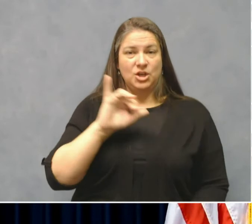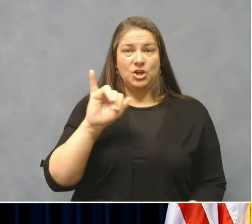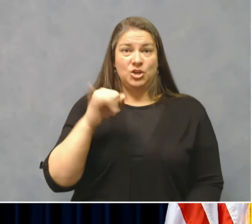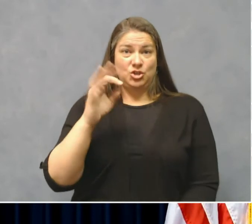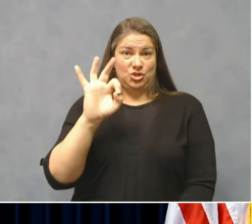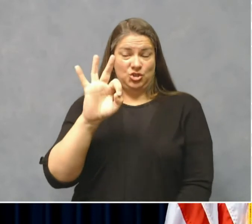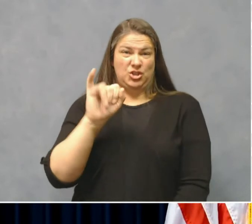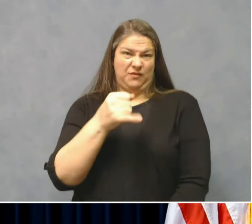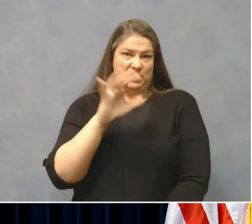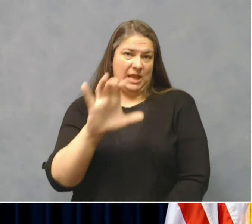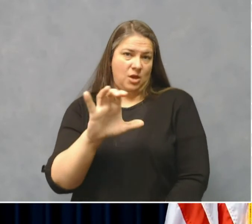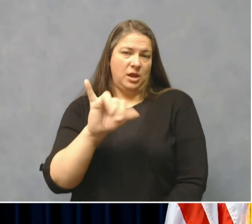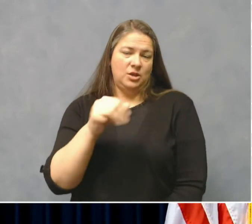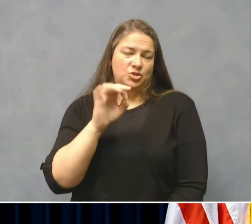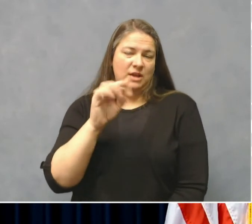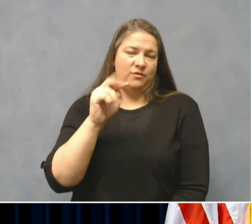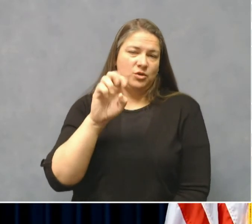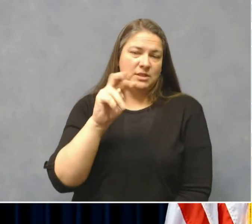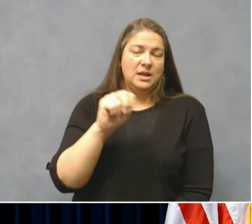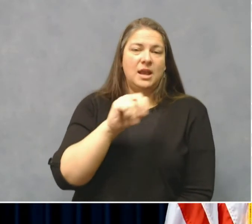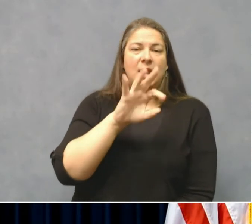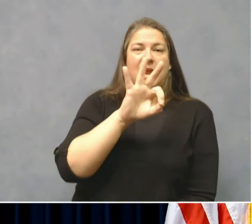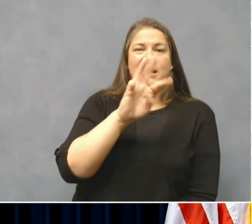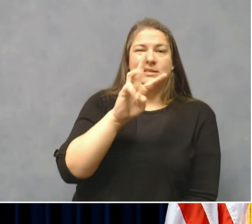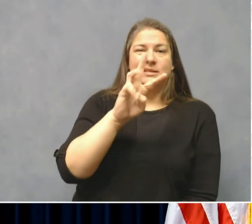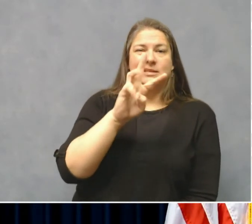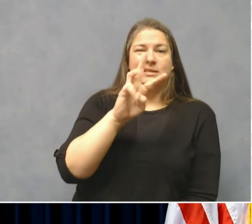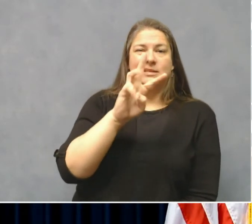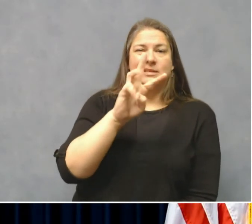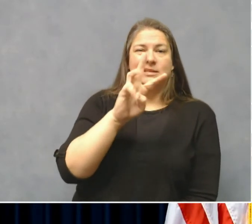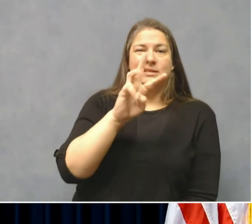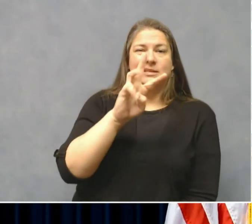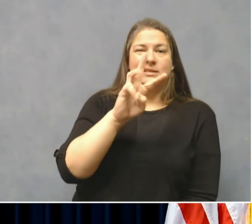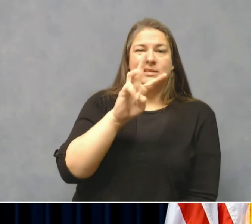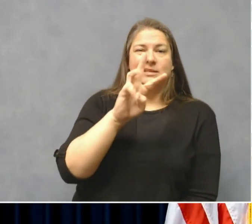Lost a 96-year-old woman, an 87-year-old man.